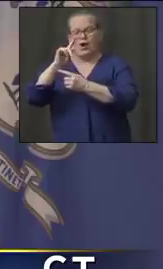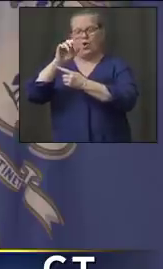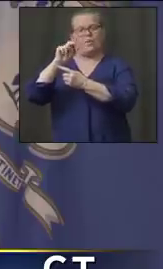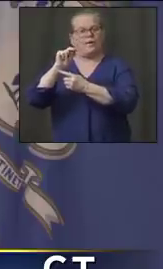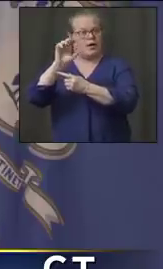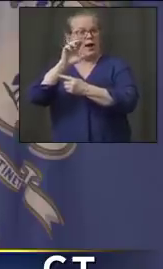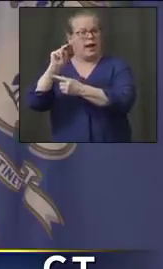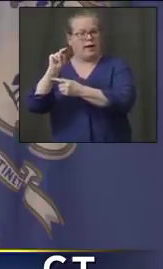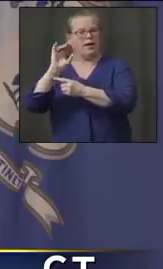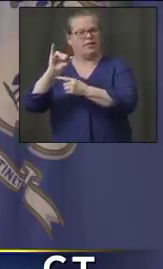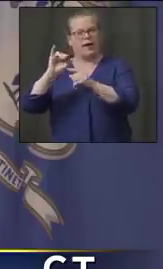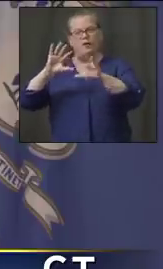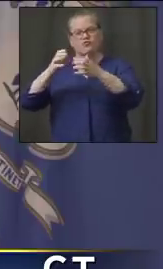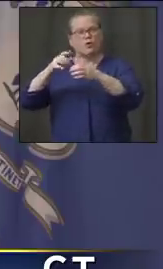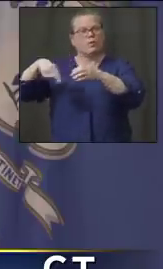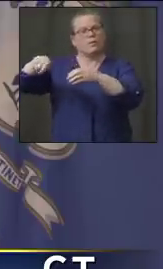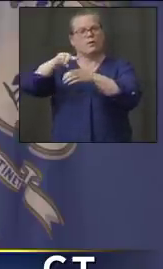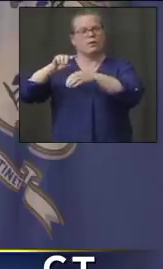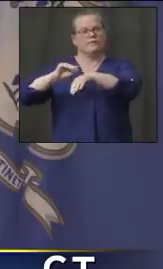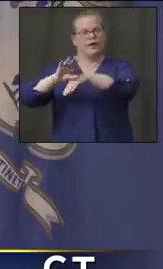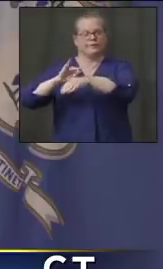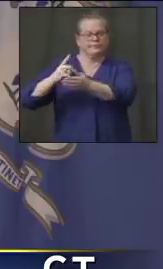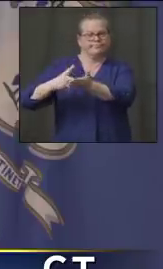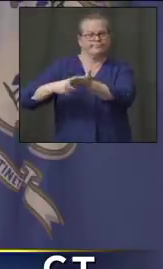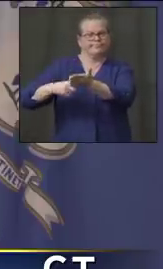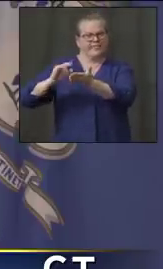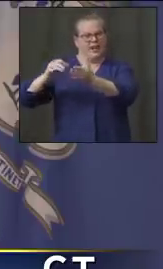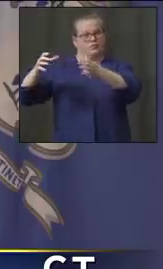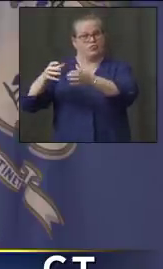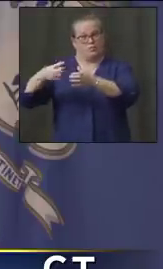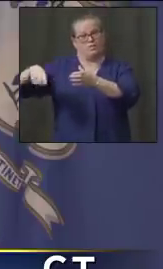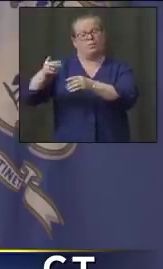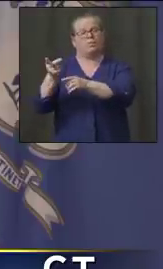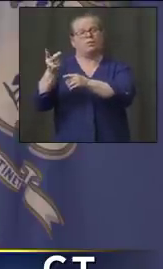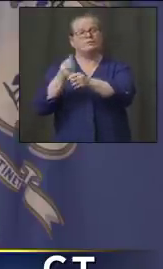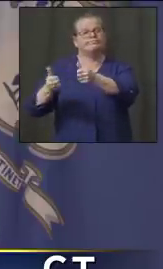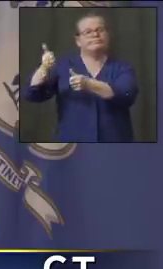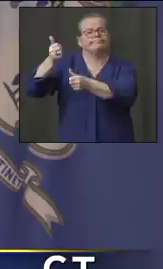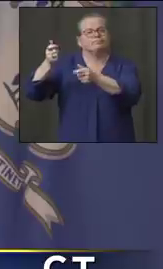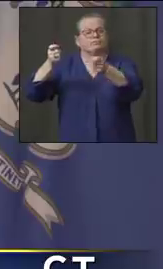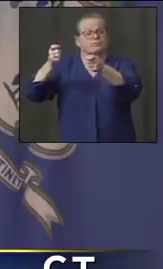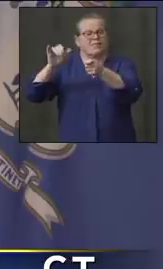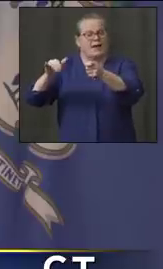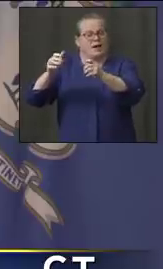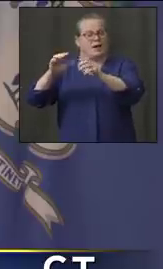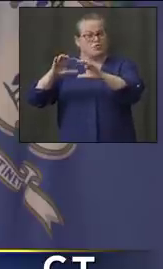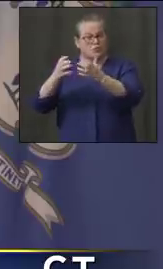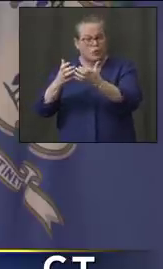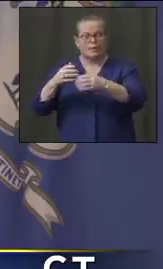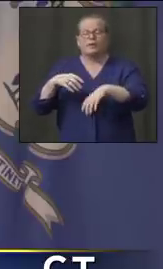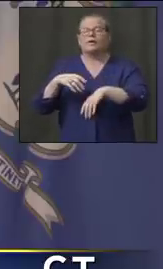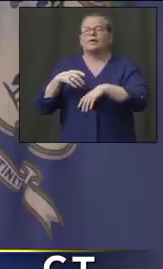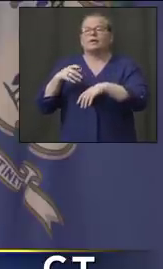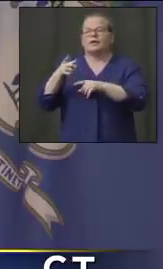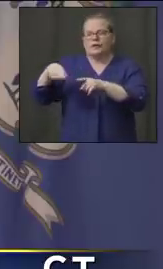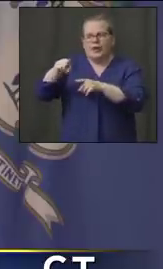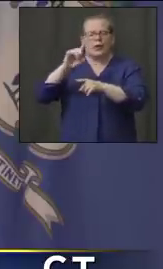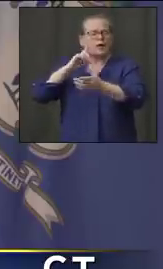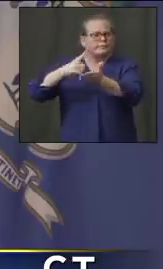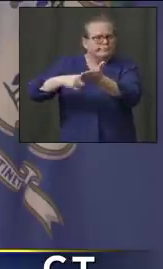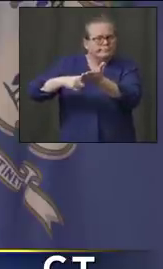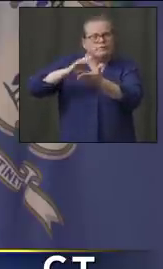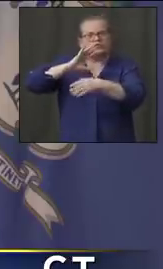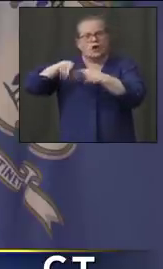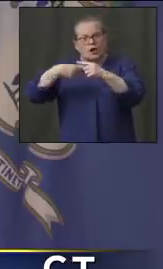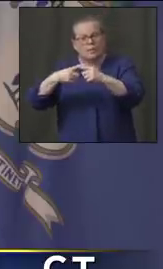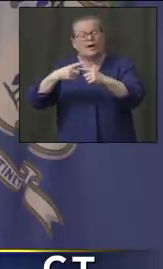every Thursday they'll give us a briefing on where we stand and their recommendations as we focus on May 20th. They just got